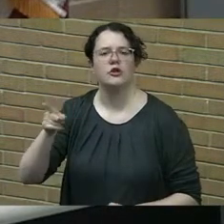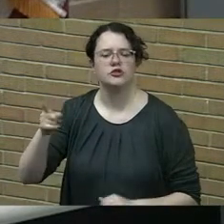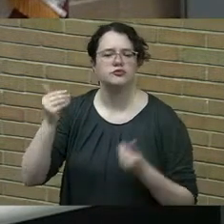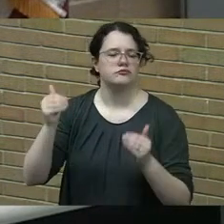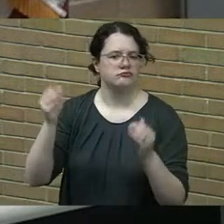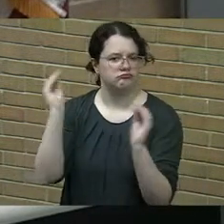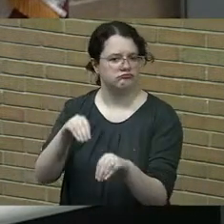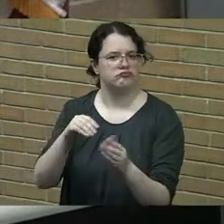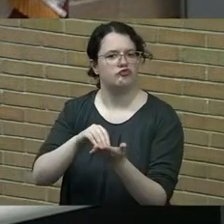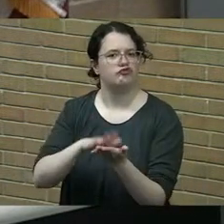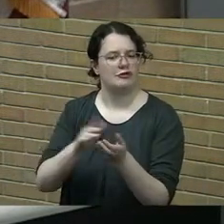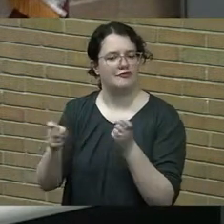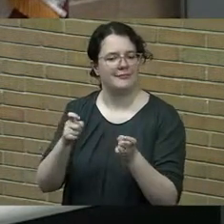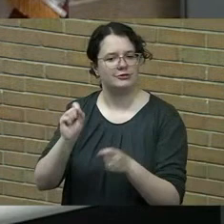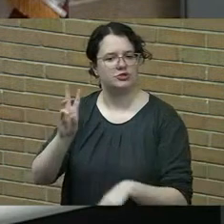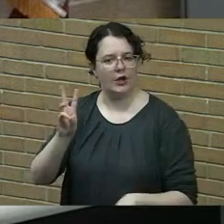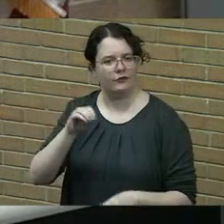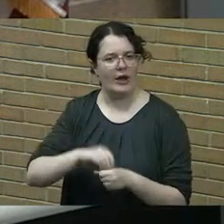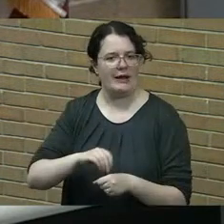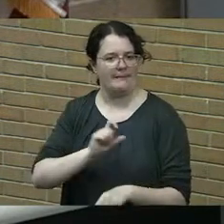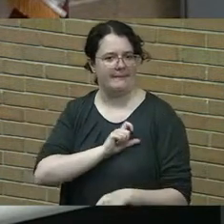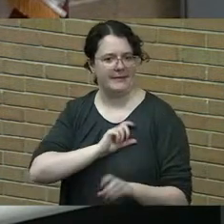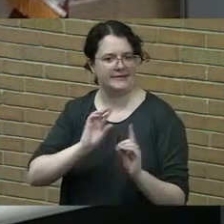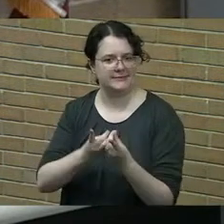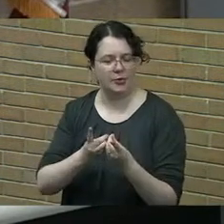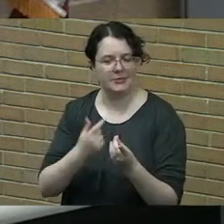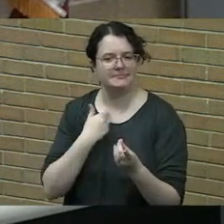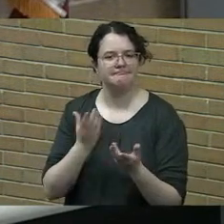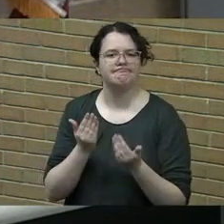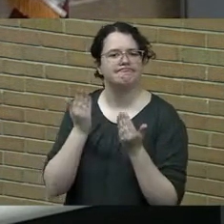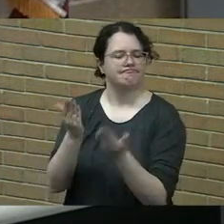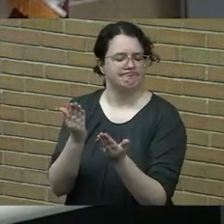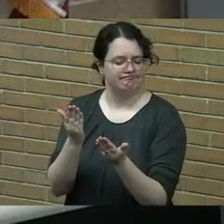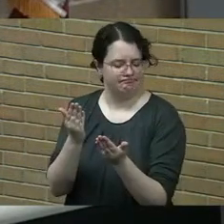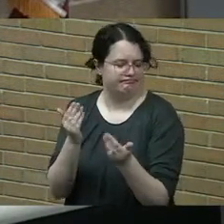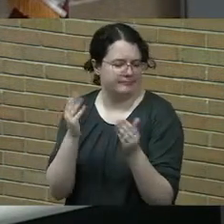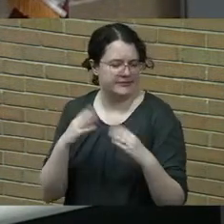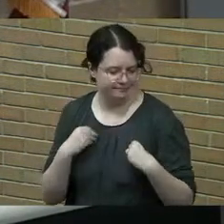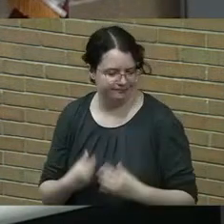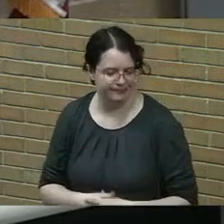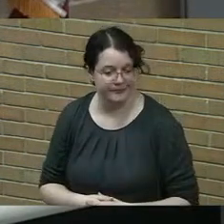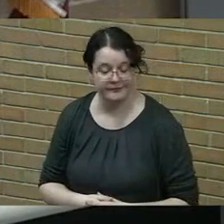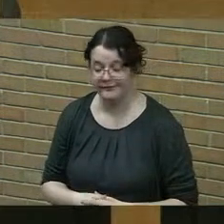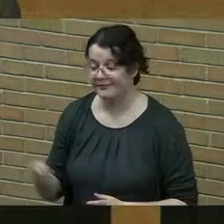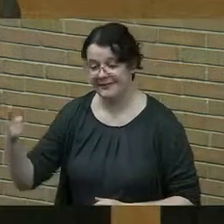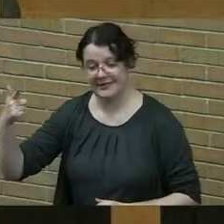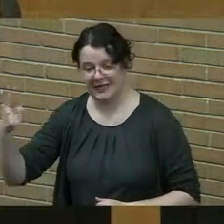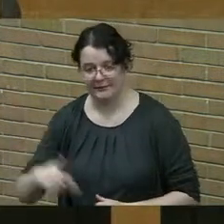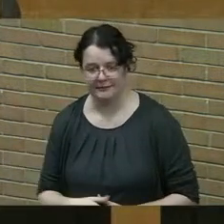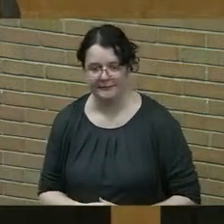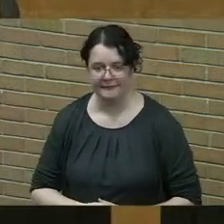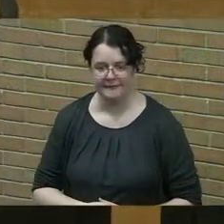software in the police department. I move that we adopt the resolution before us. Second.